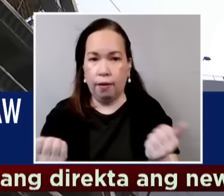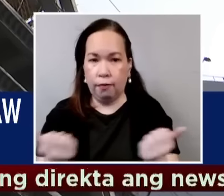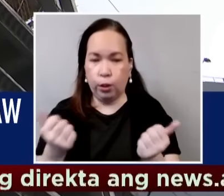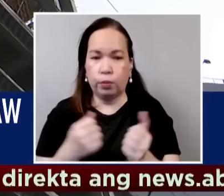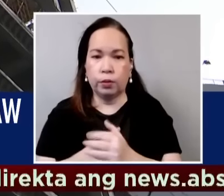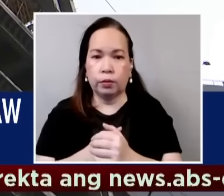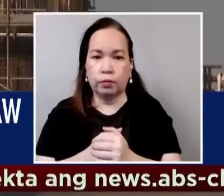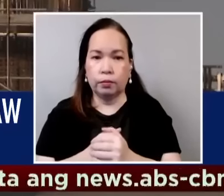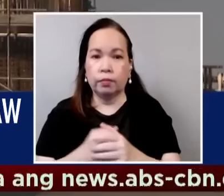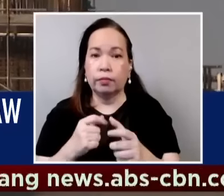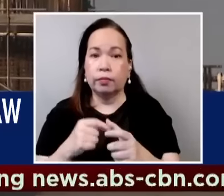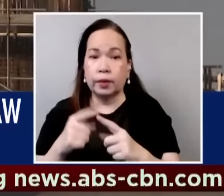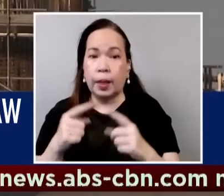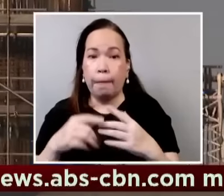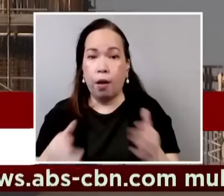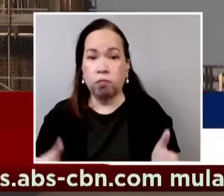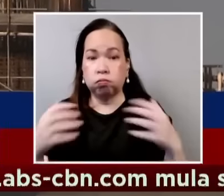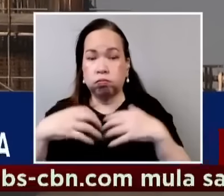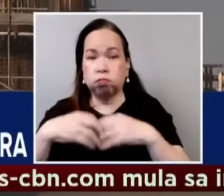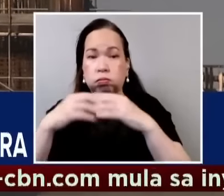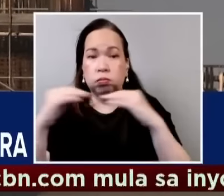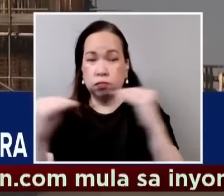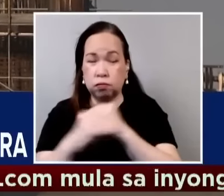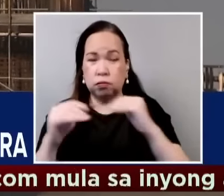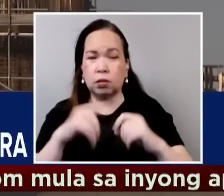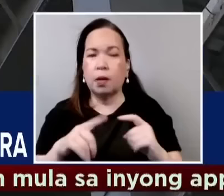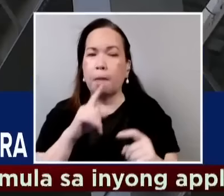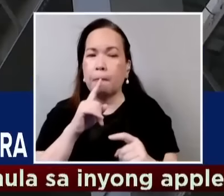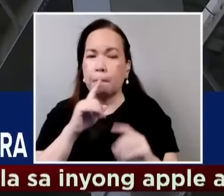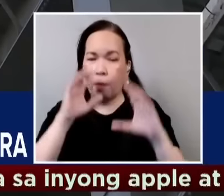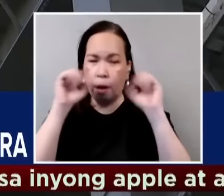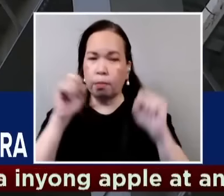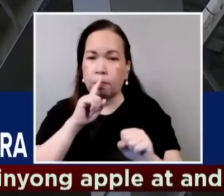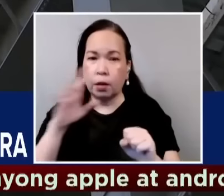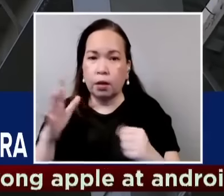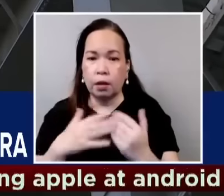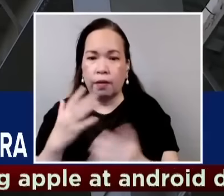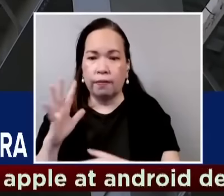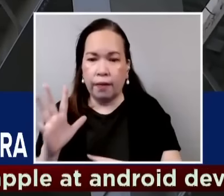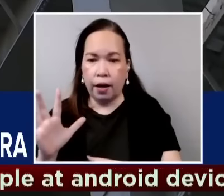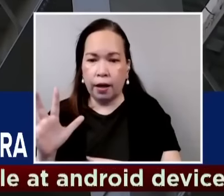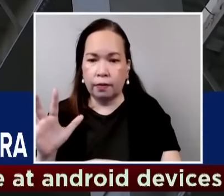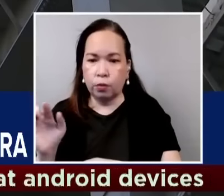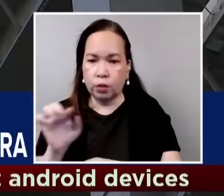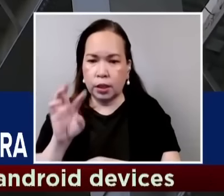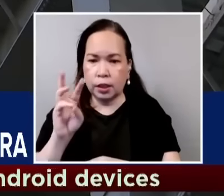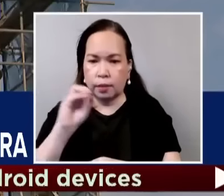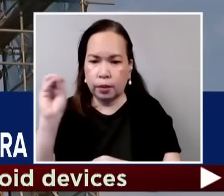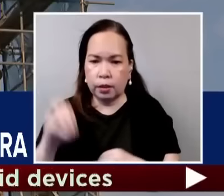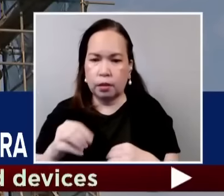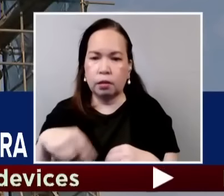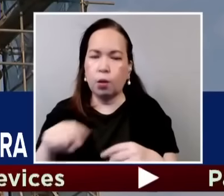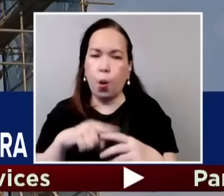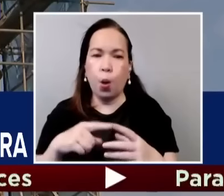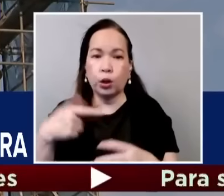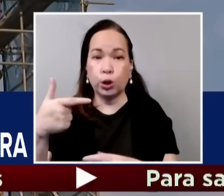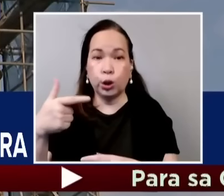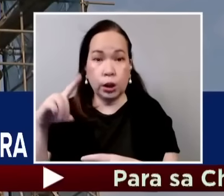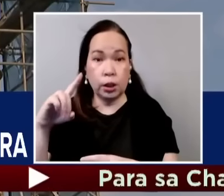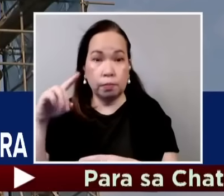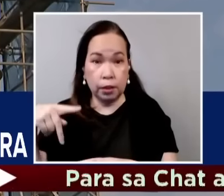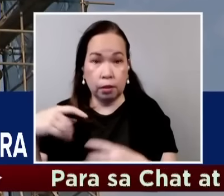Pagdating naman sa infrastruktura, siniguro ng Pangulo na mananatili sa 5 to 6% ng gross domestic product ng bansa ang